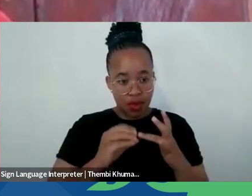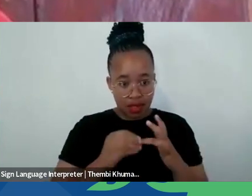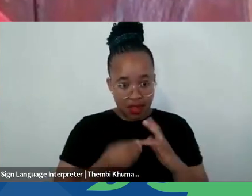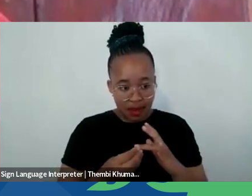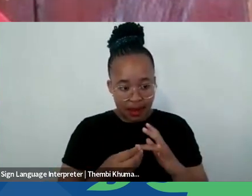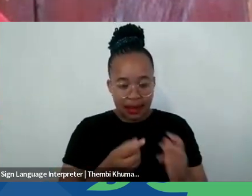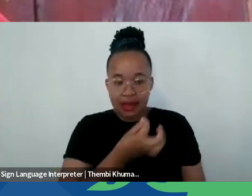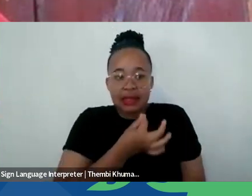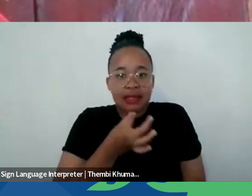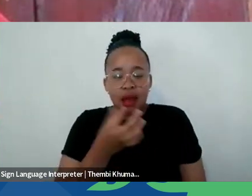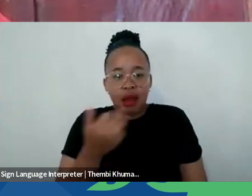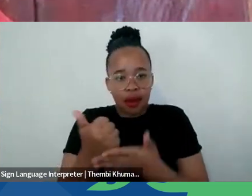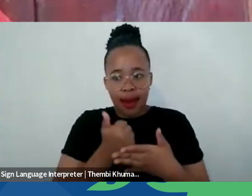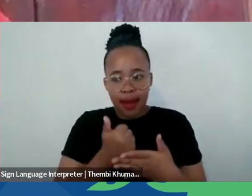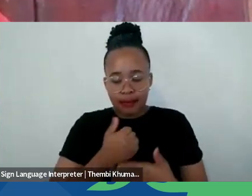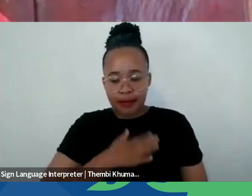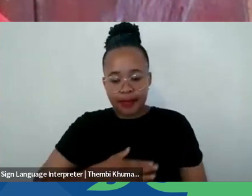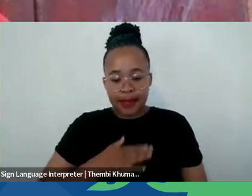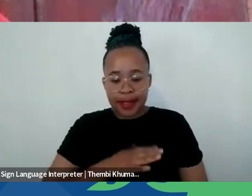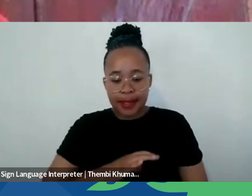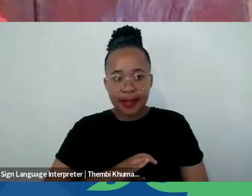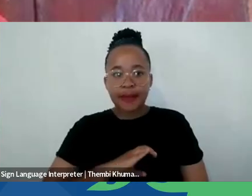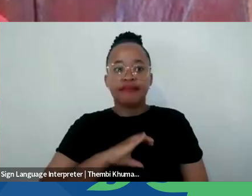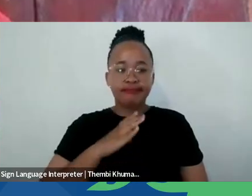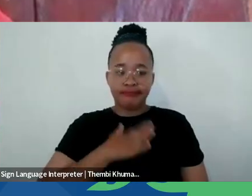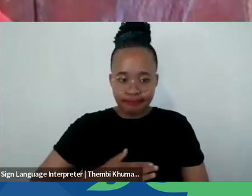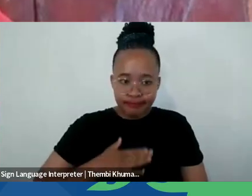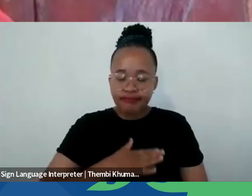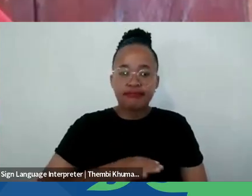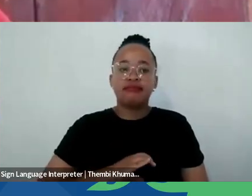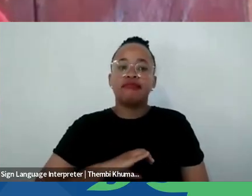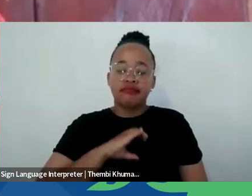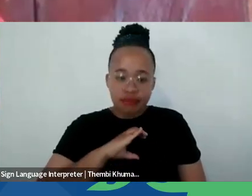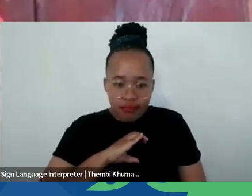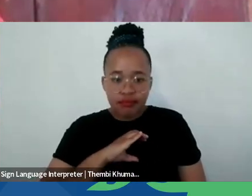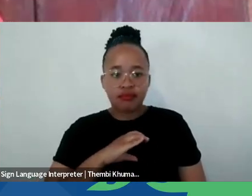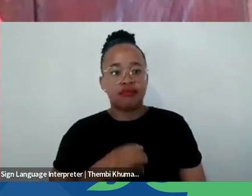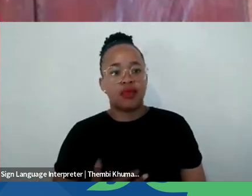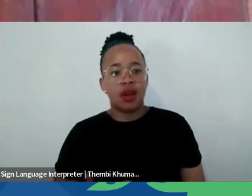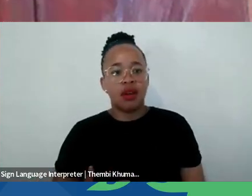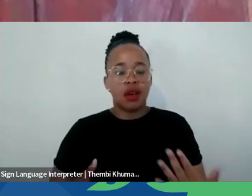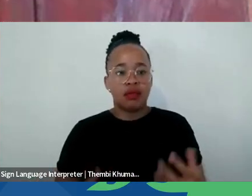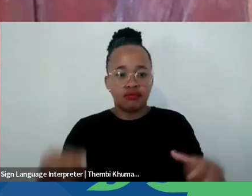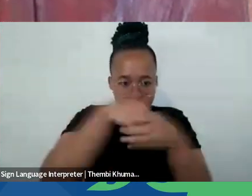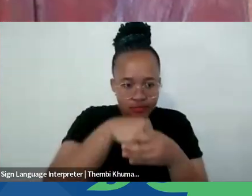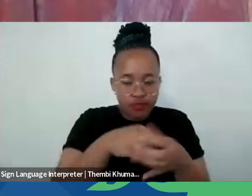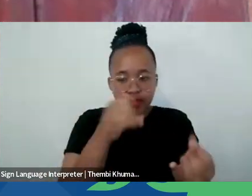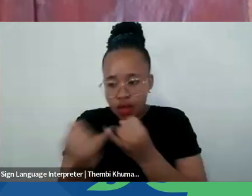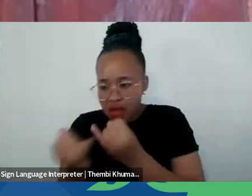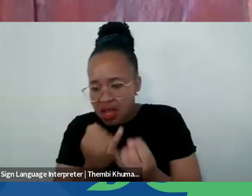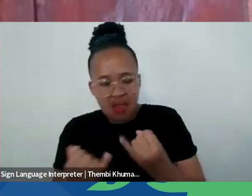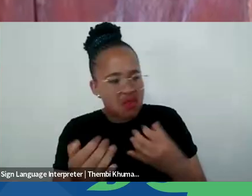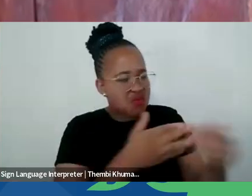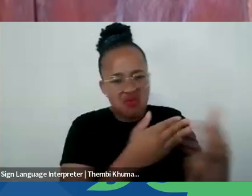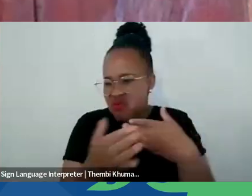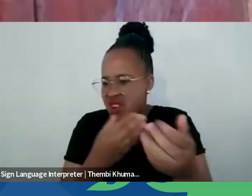confidence. That was one of them, but it gave them confidence to engage in sex with anyone, and especially for